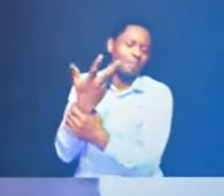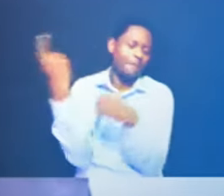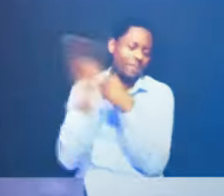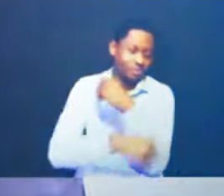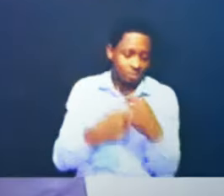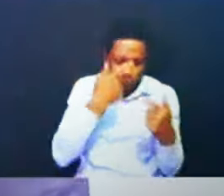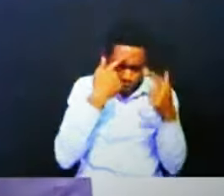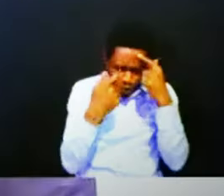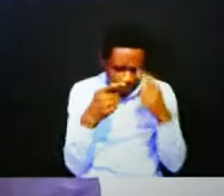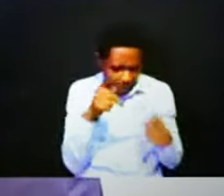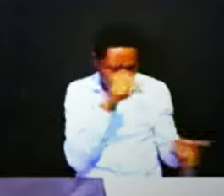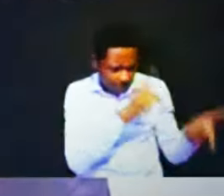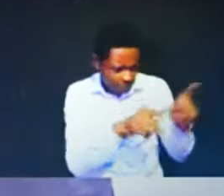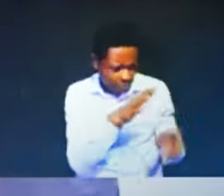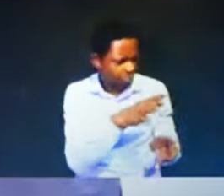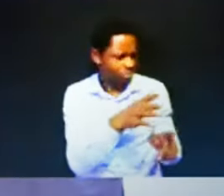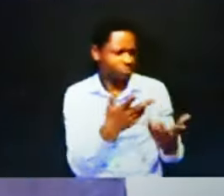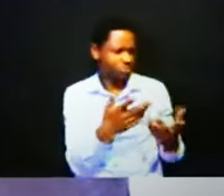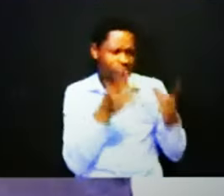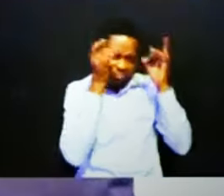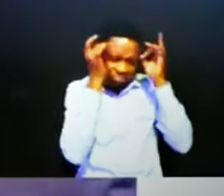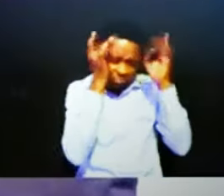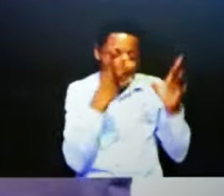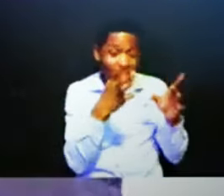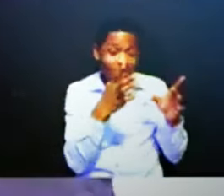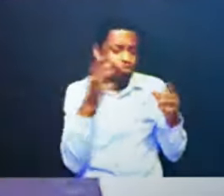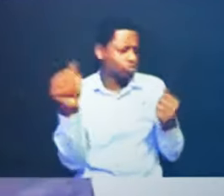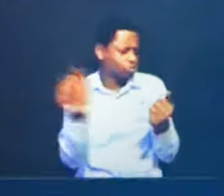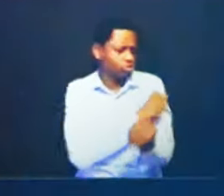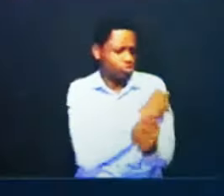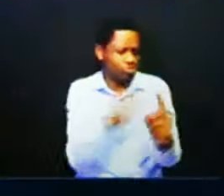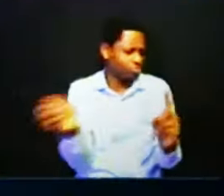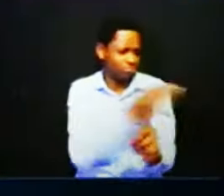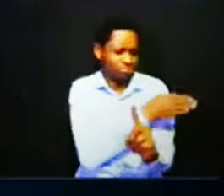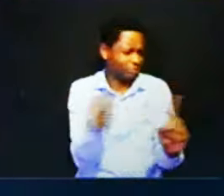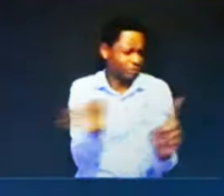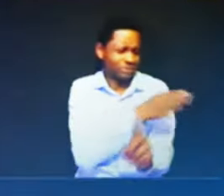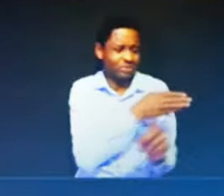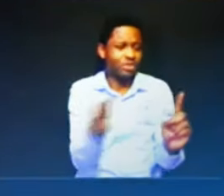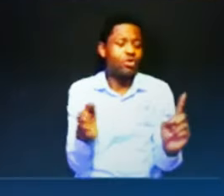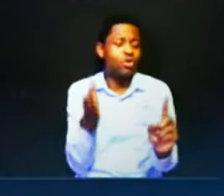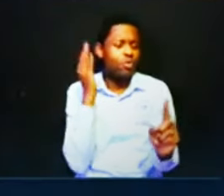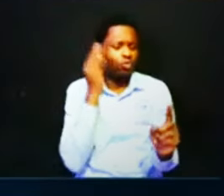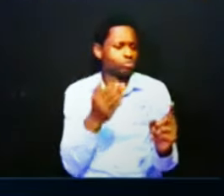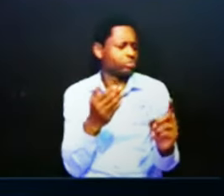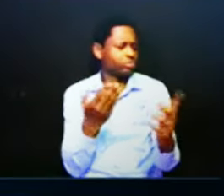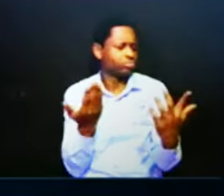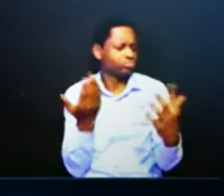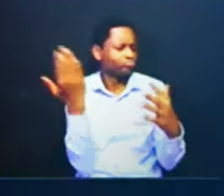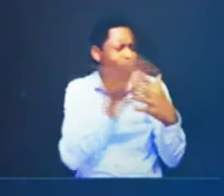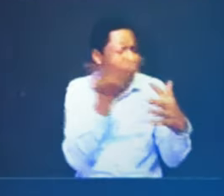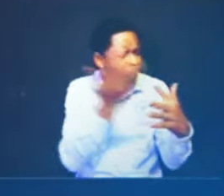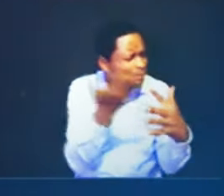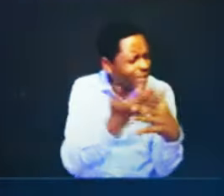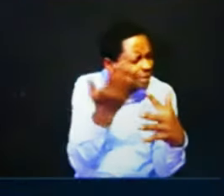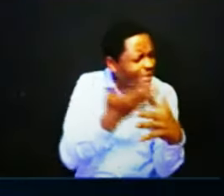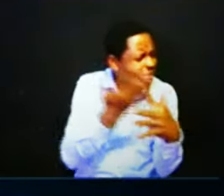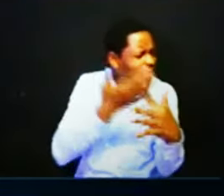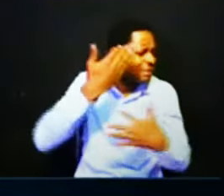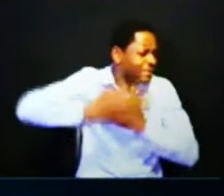will pester your life. Yeah. They will bother you consistently with petty annoyance.